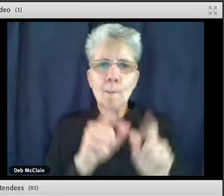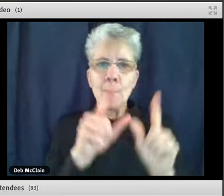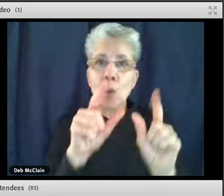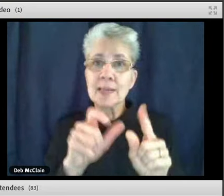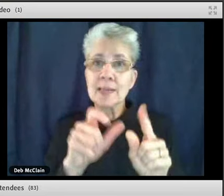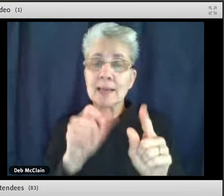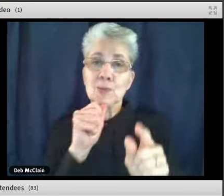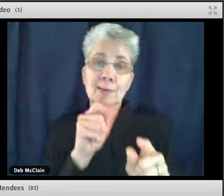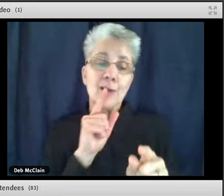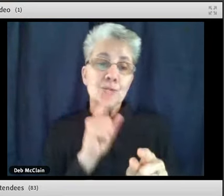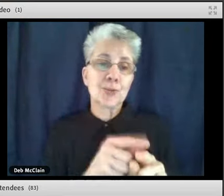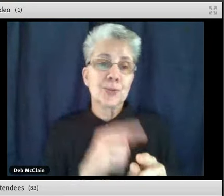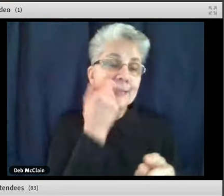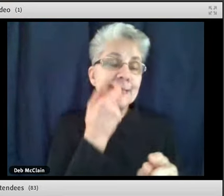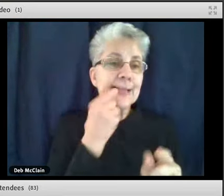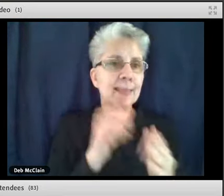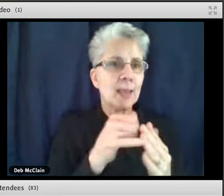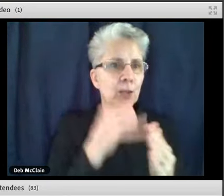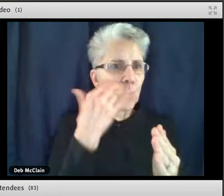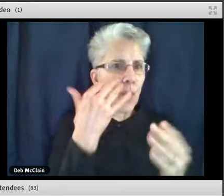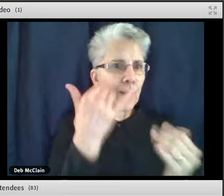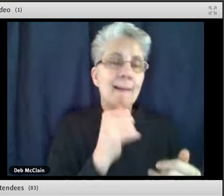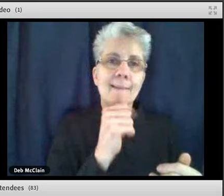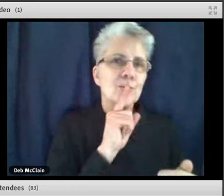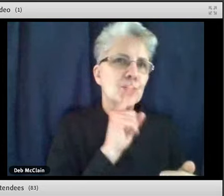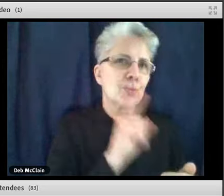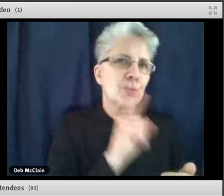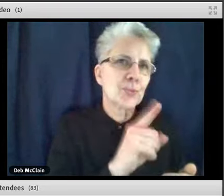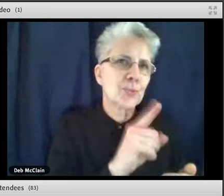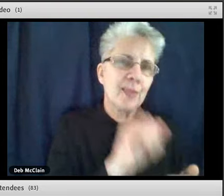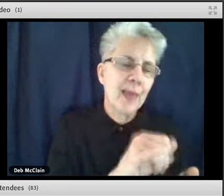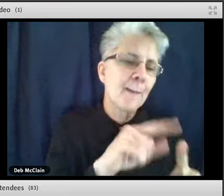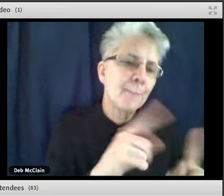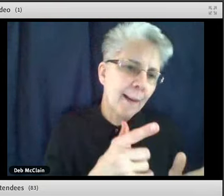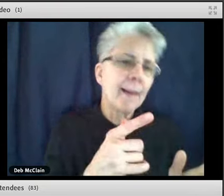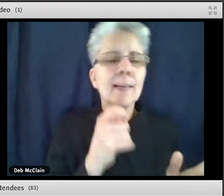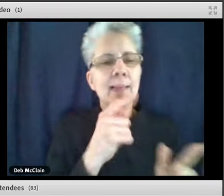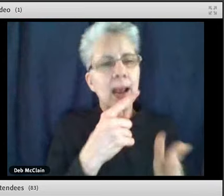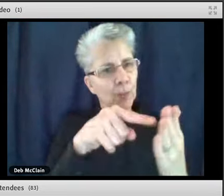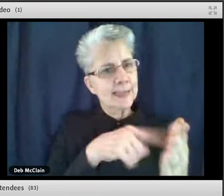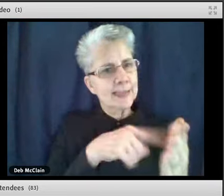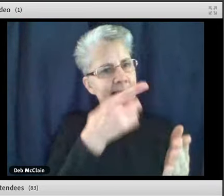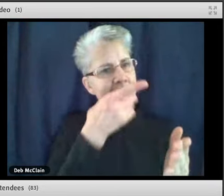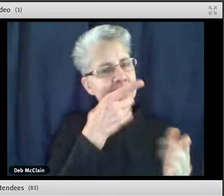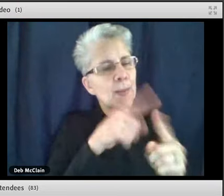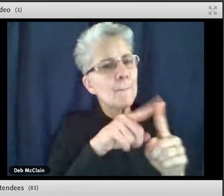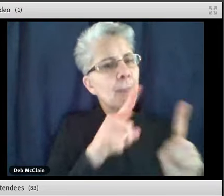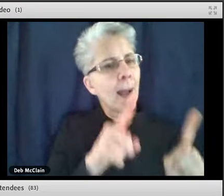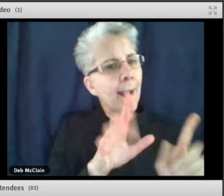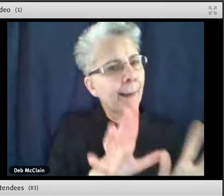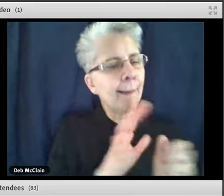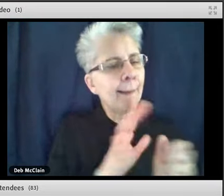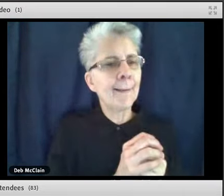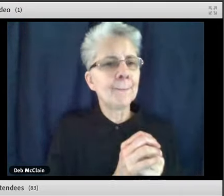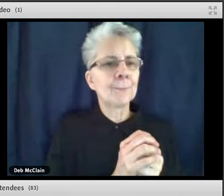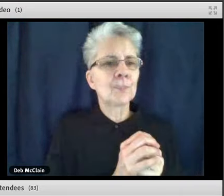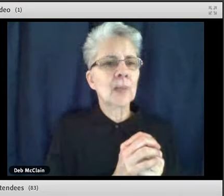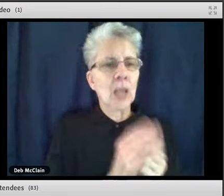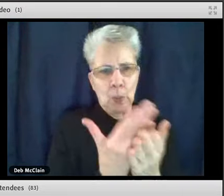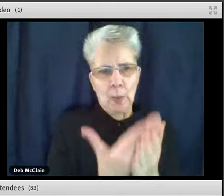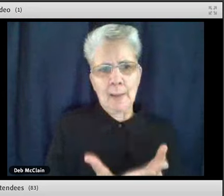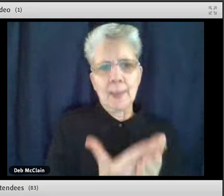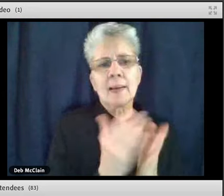not, sifting through the news and getting the right information. And the truth can benefit you. I mean, if you have the